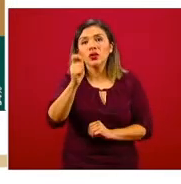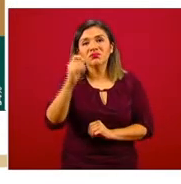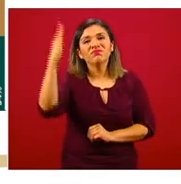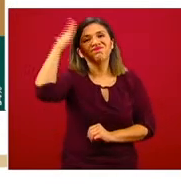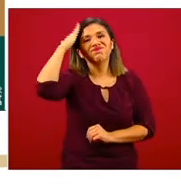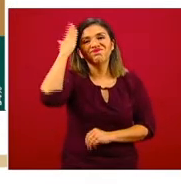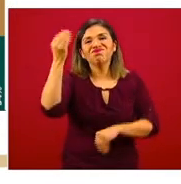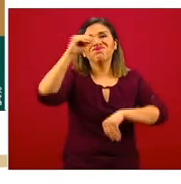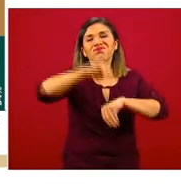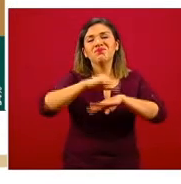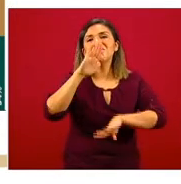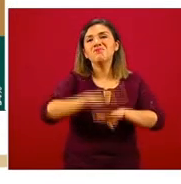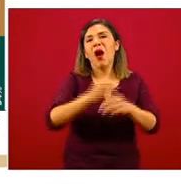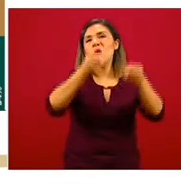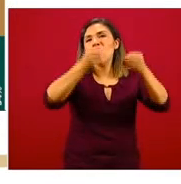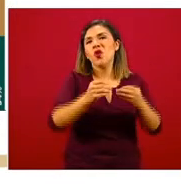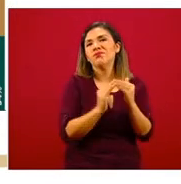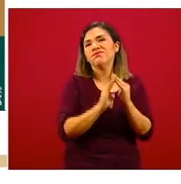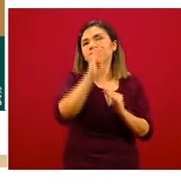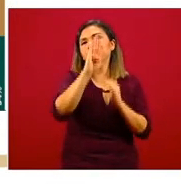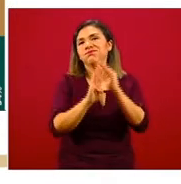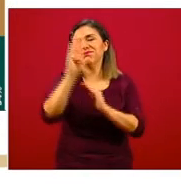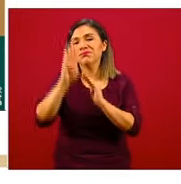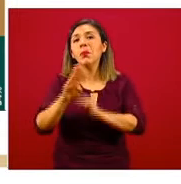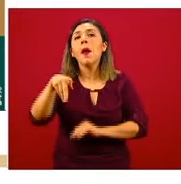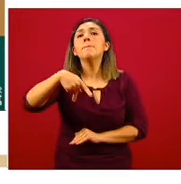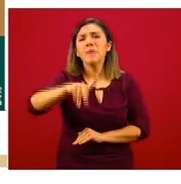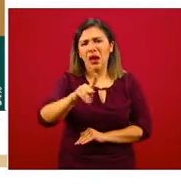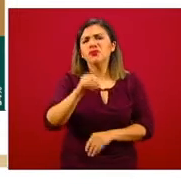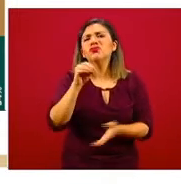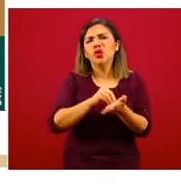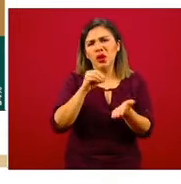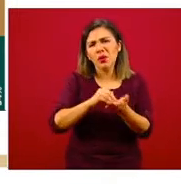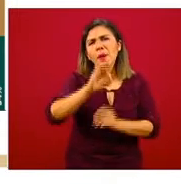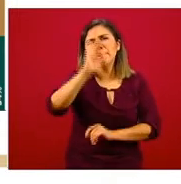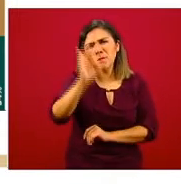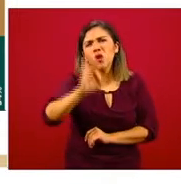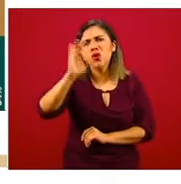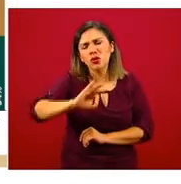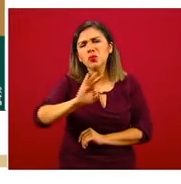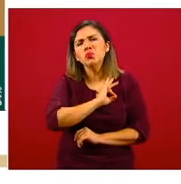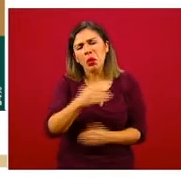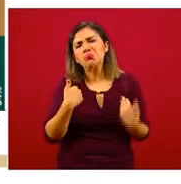Mexico City. On top of this chart,